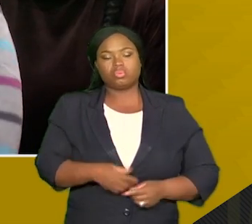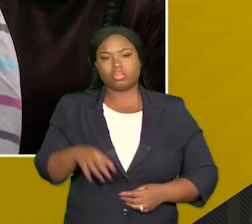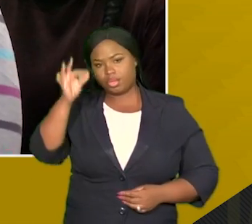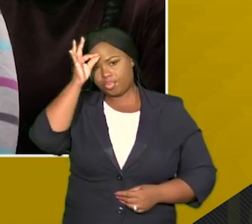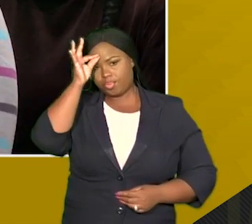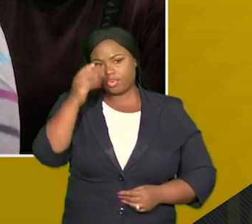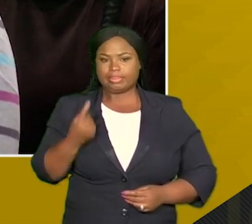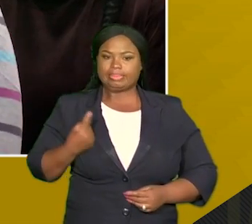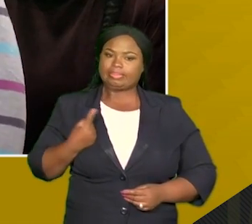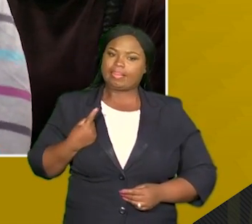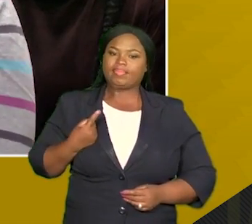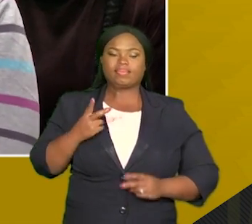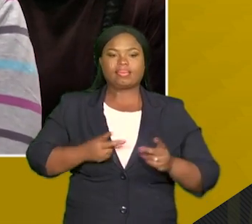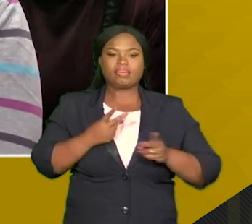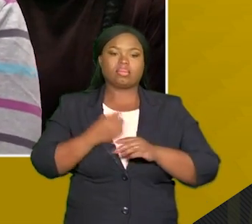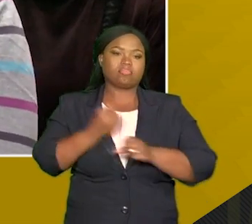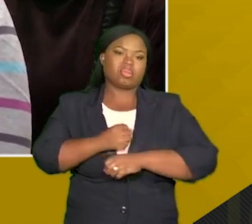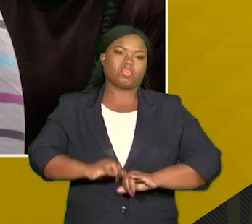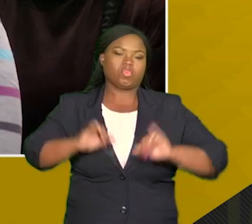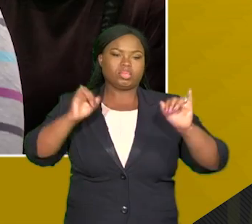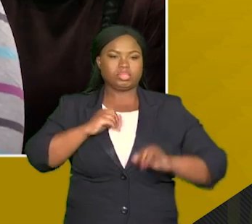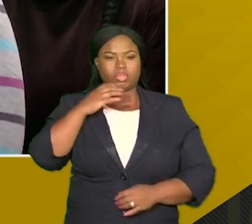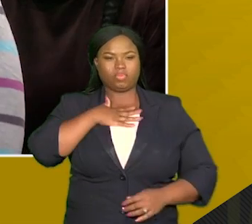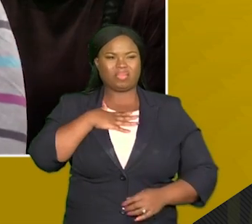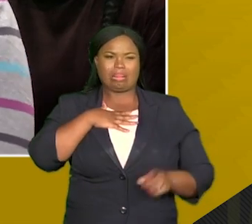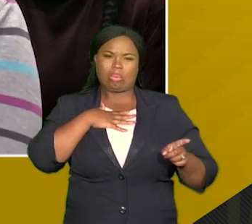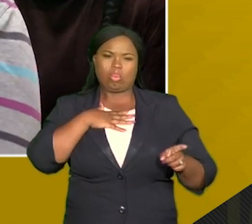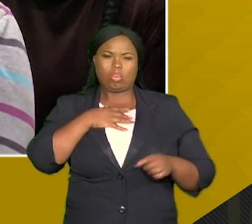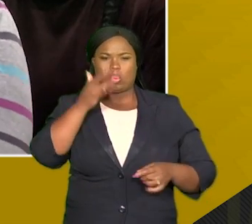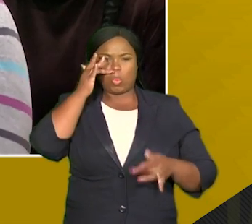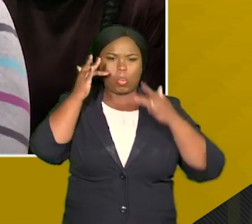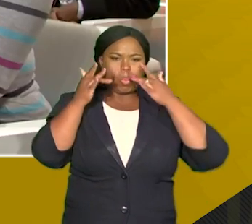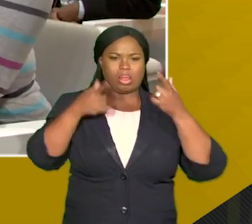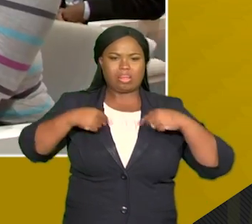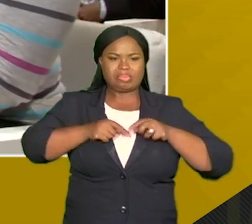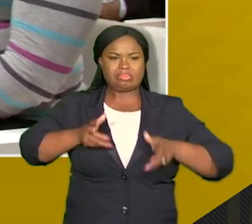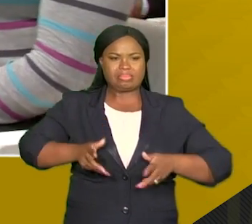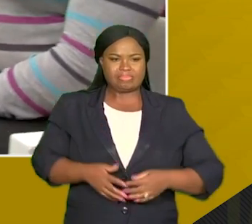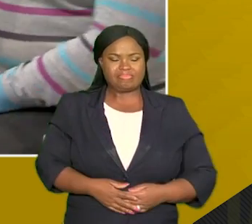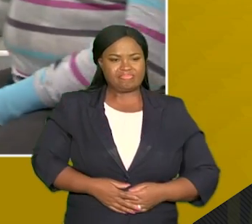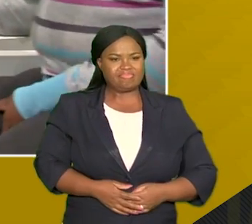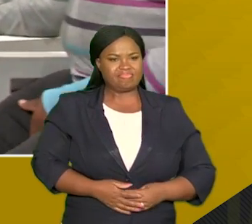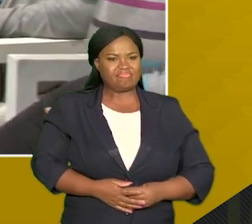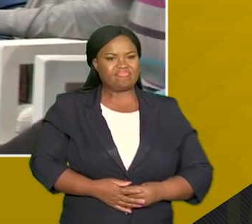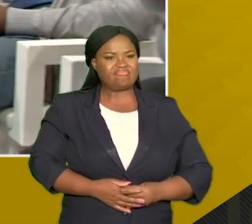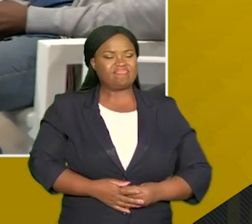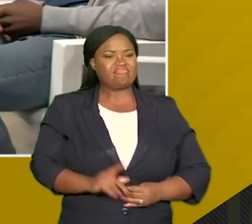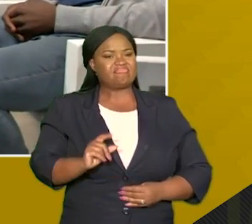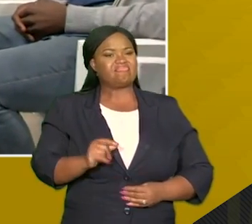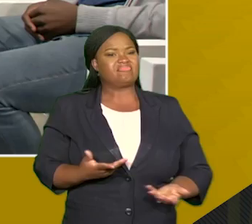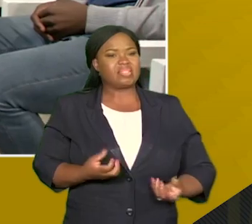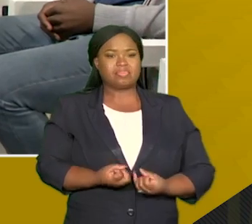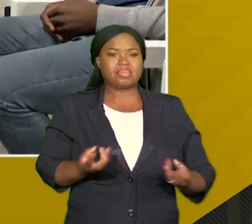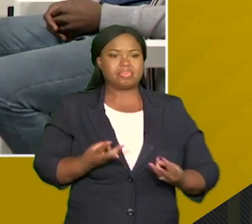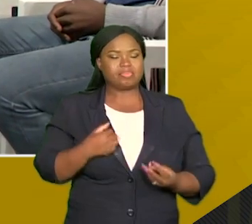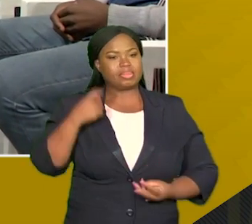amaphoyisa nawo ngokwawo yiwo ayenza ukuthi thina sibone ngathi ayizitha kithi okay I think that's you know that's a sentiment that a lot of people